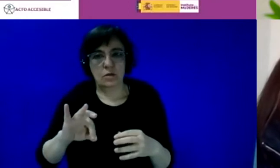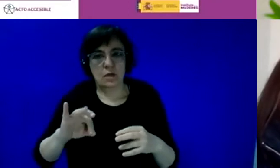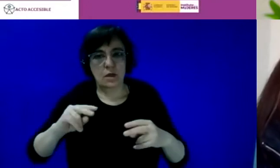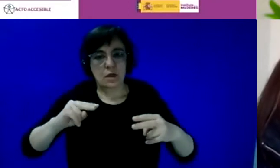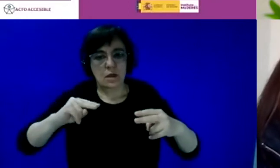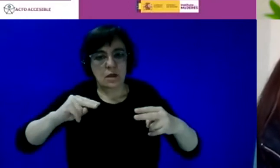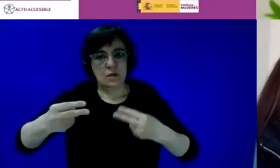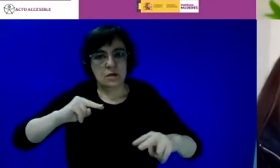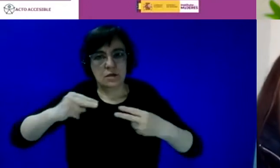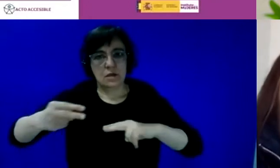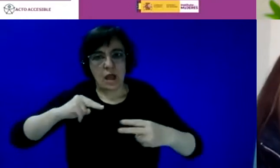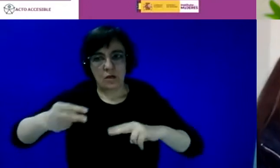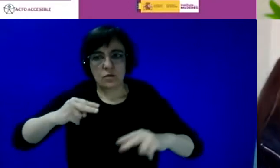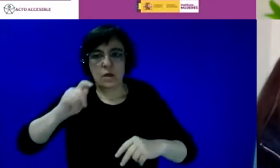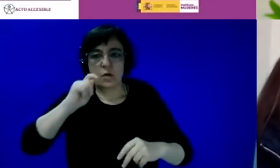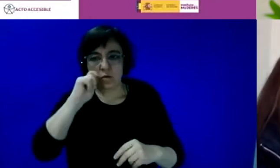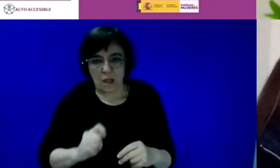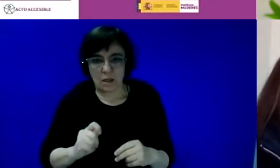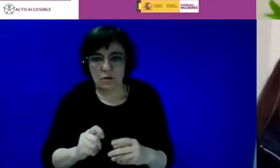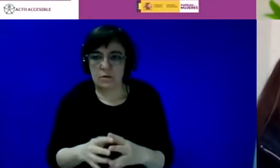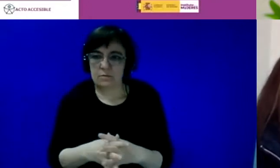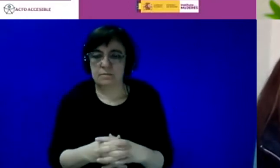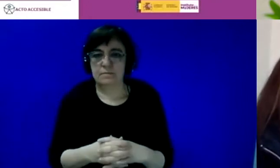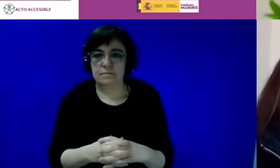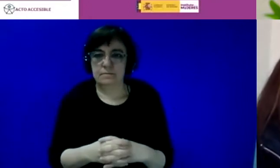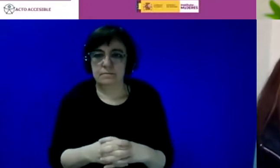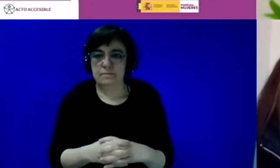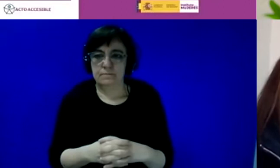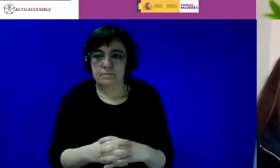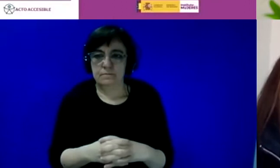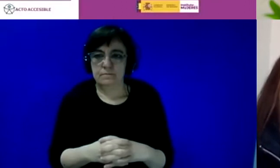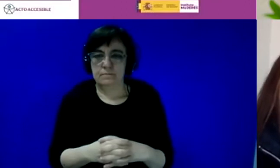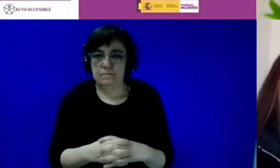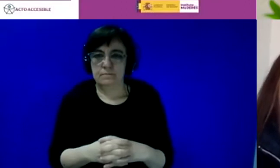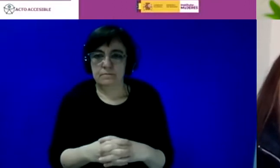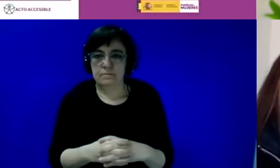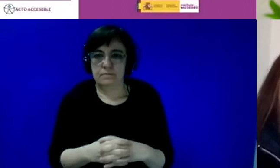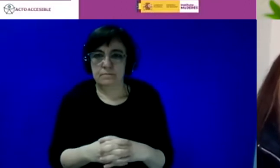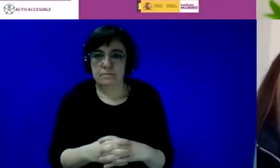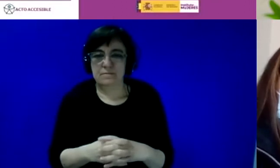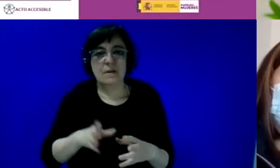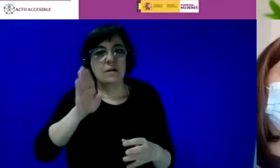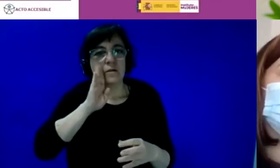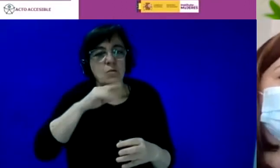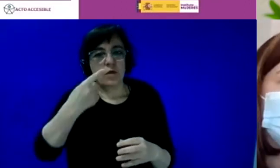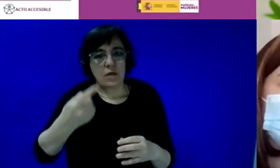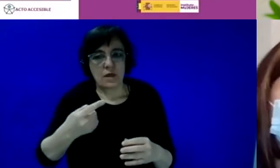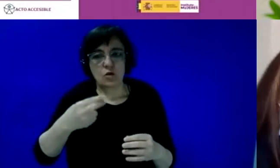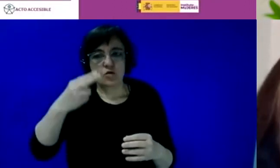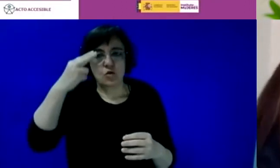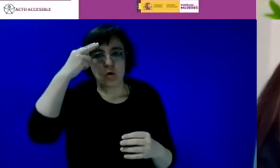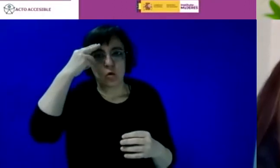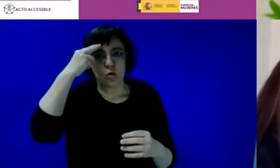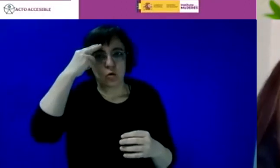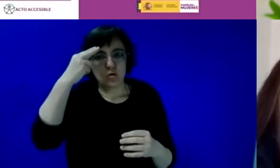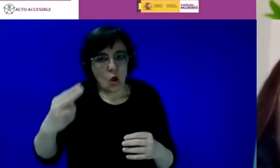Yes, I will translate for Tatiana. Yeah. So it's a real honor for all of us to hear from you, Tatiana. You